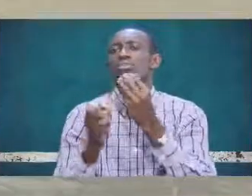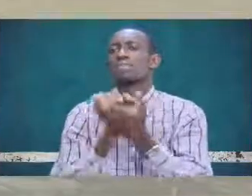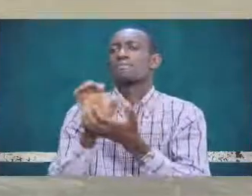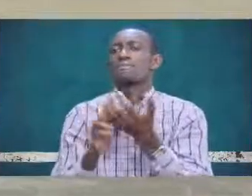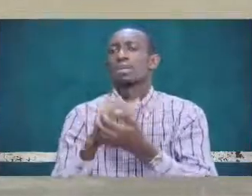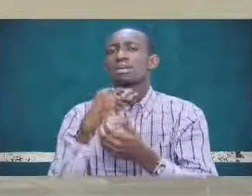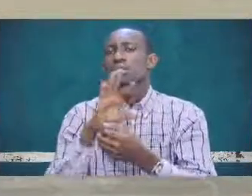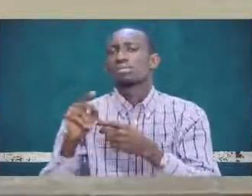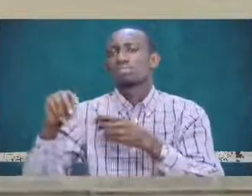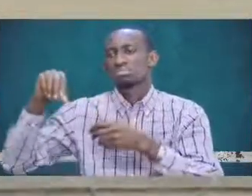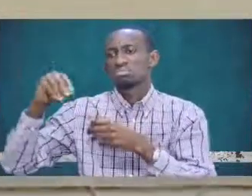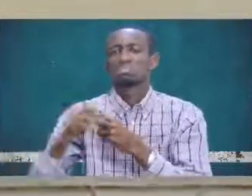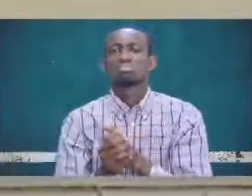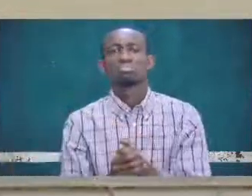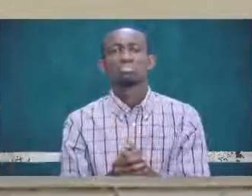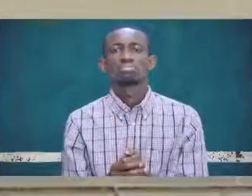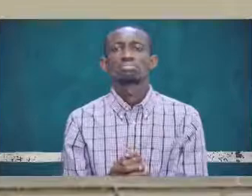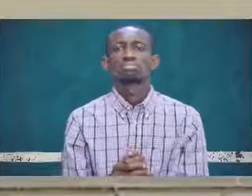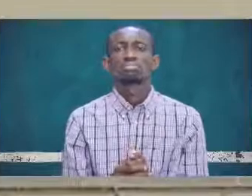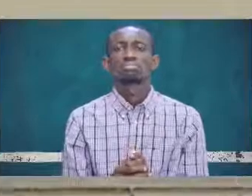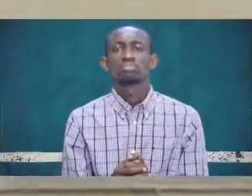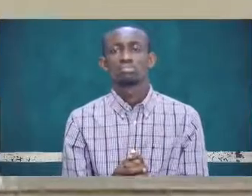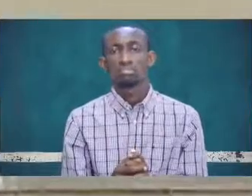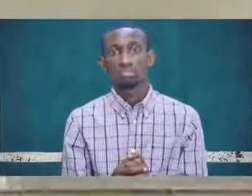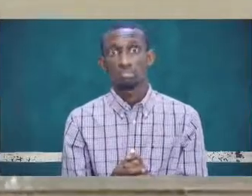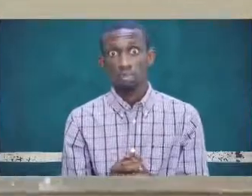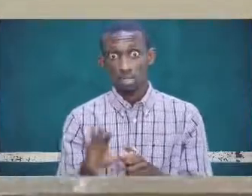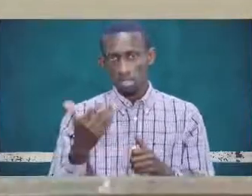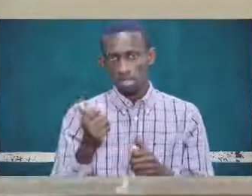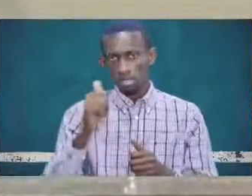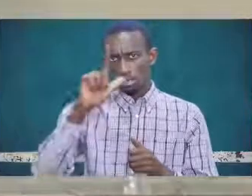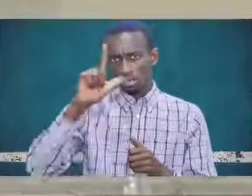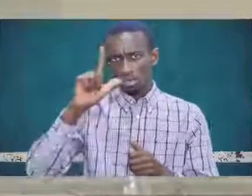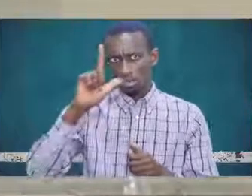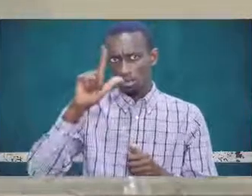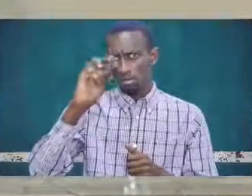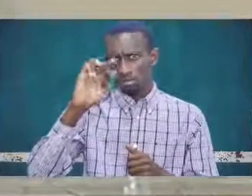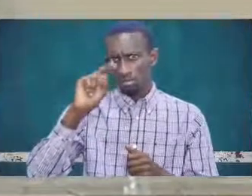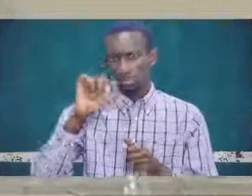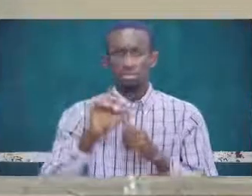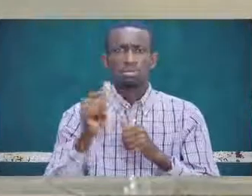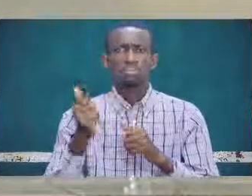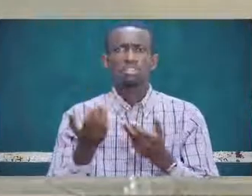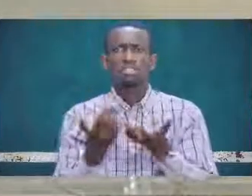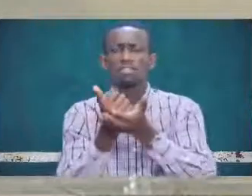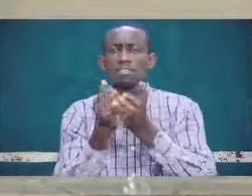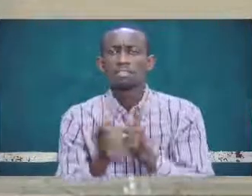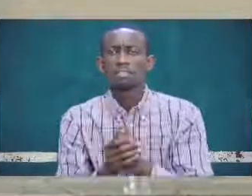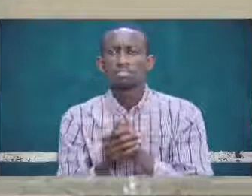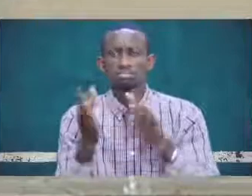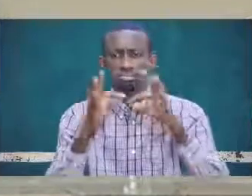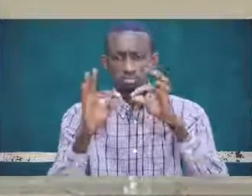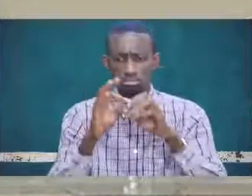about renin. I can say renin is normally found in young infants. If I say young infants, it means it is found